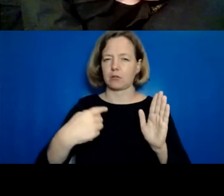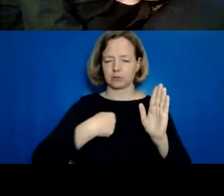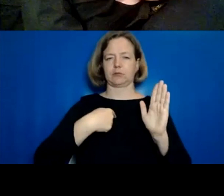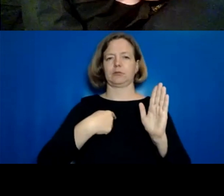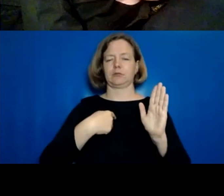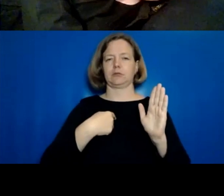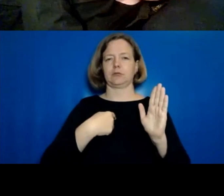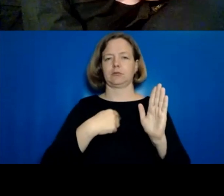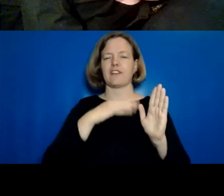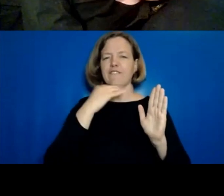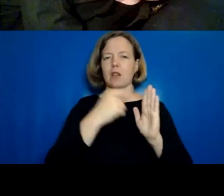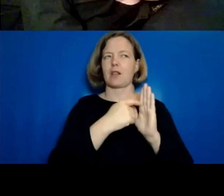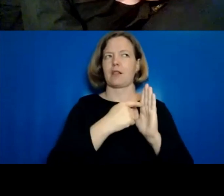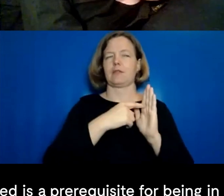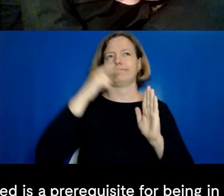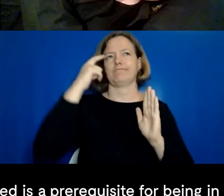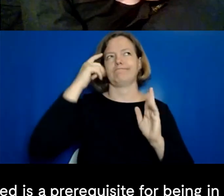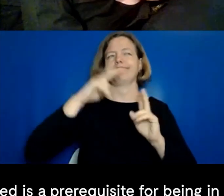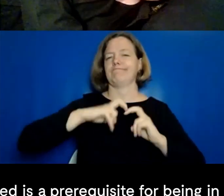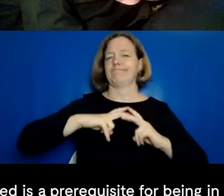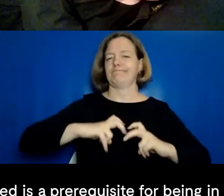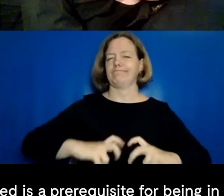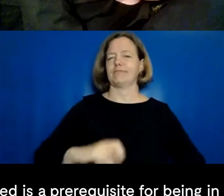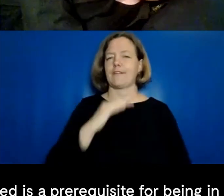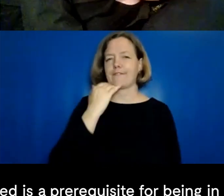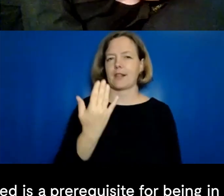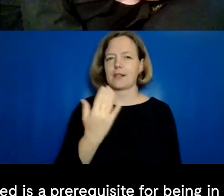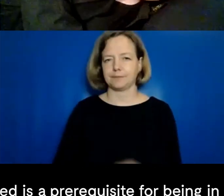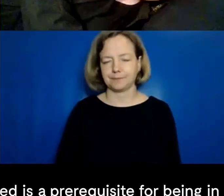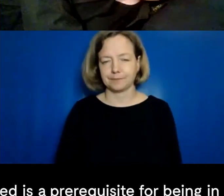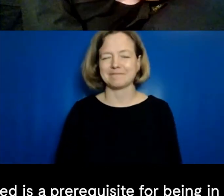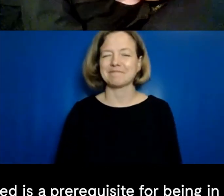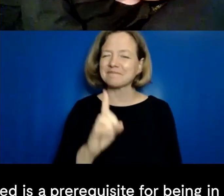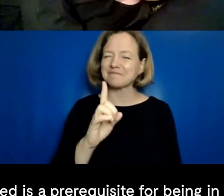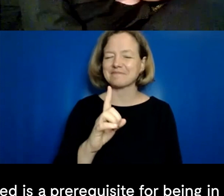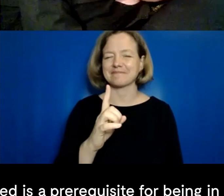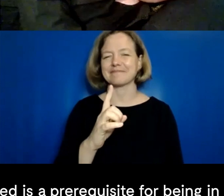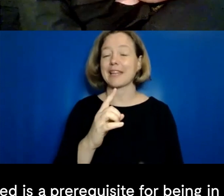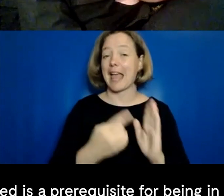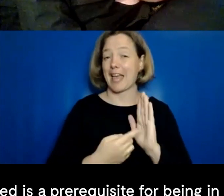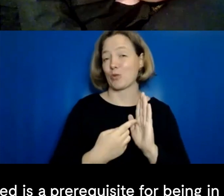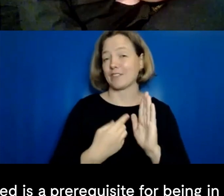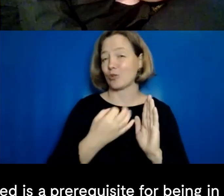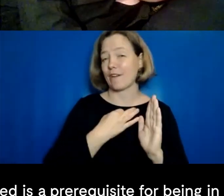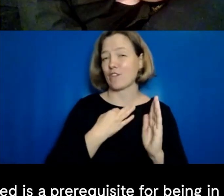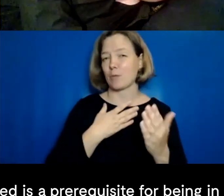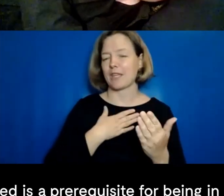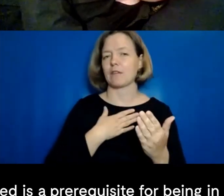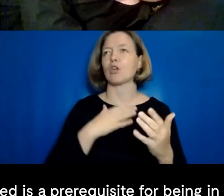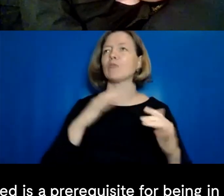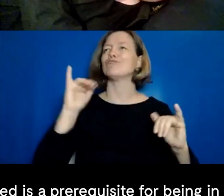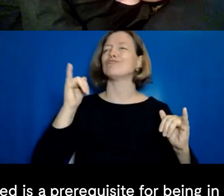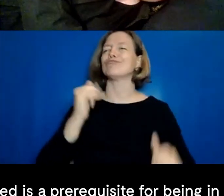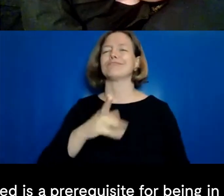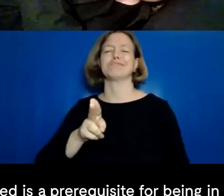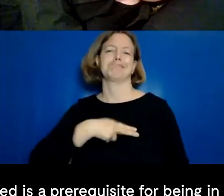I have been challenged on is whether identifying as disabled is